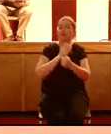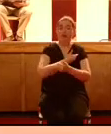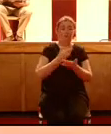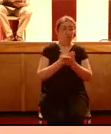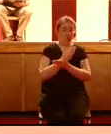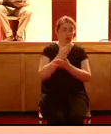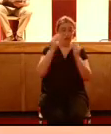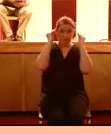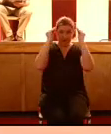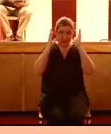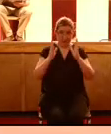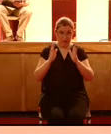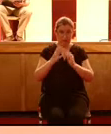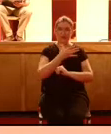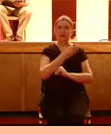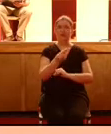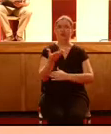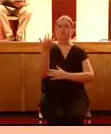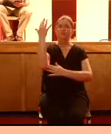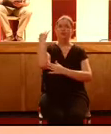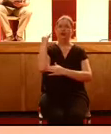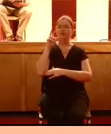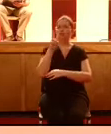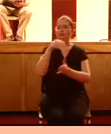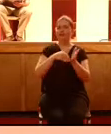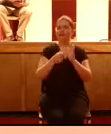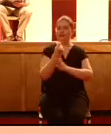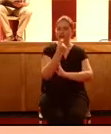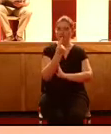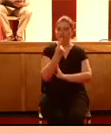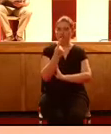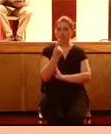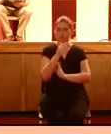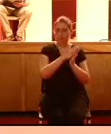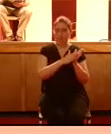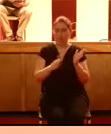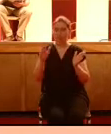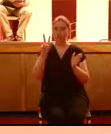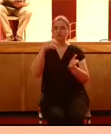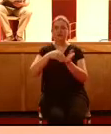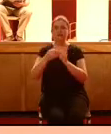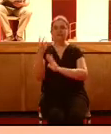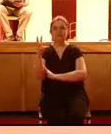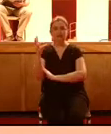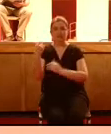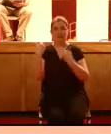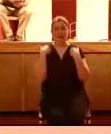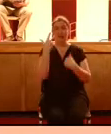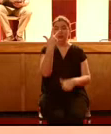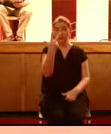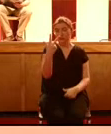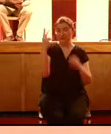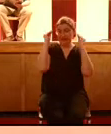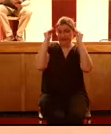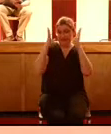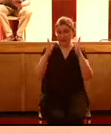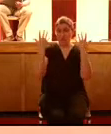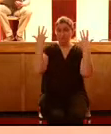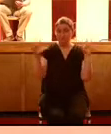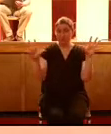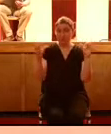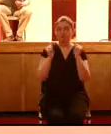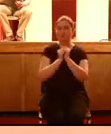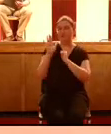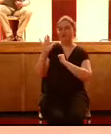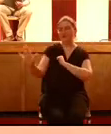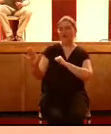academy, in the 2011 to 2016, we had three teachers complete with their